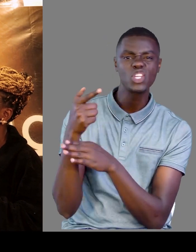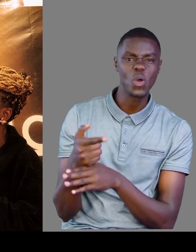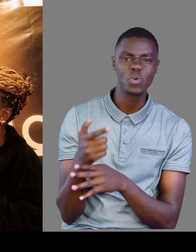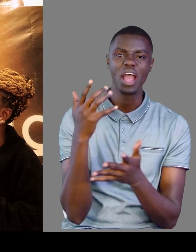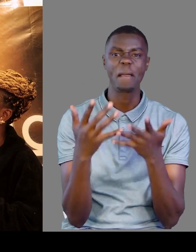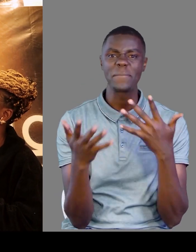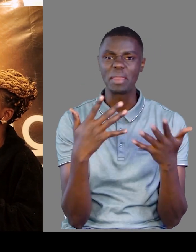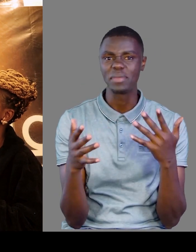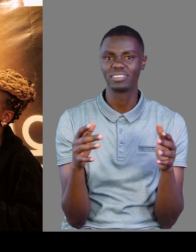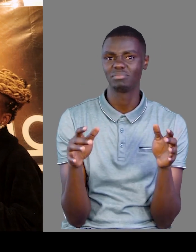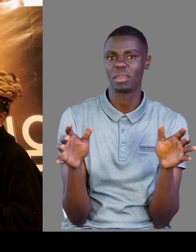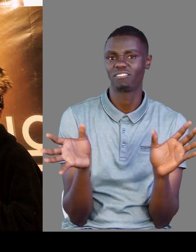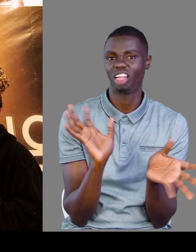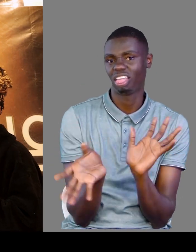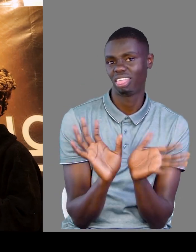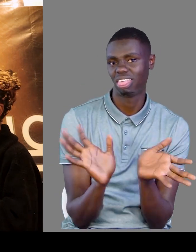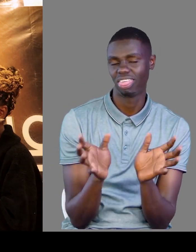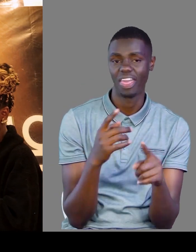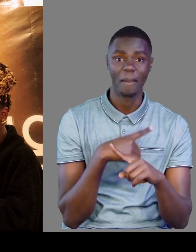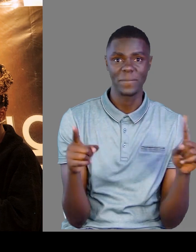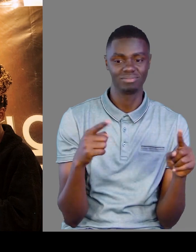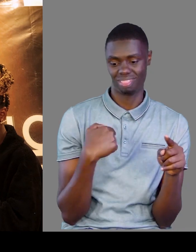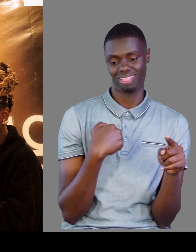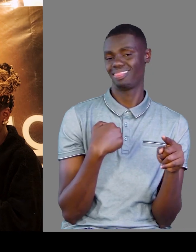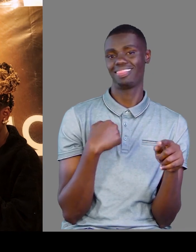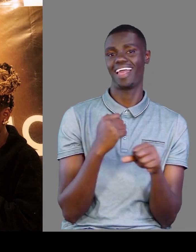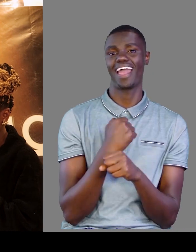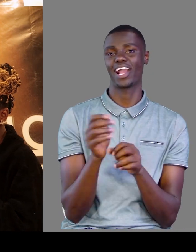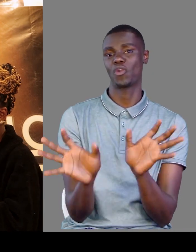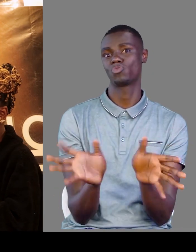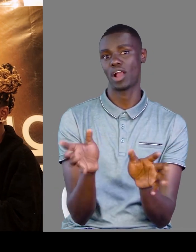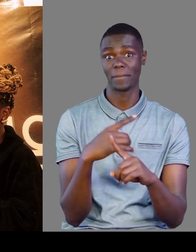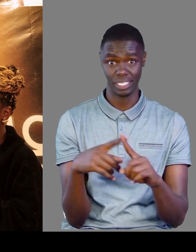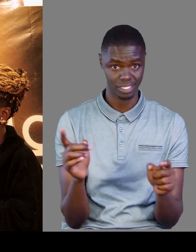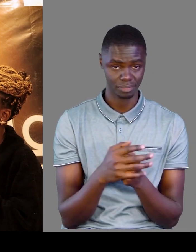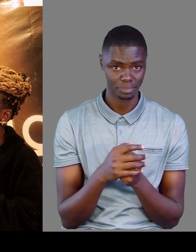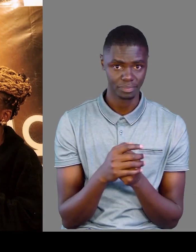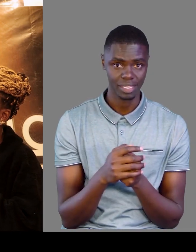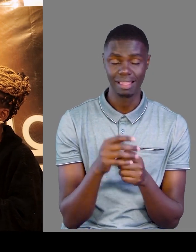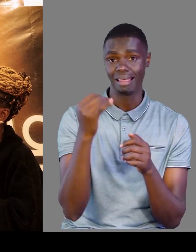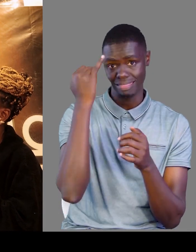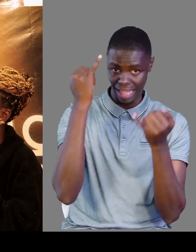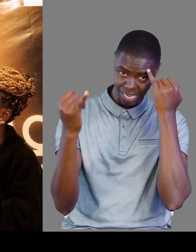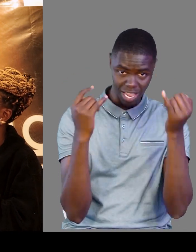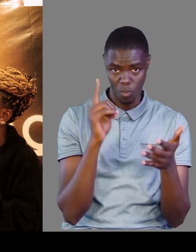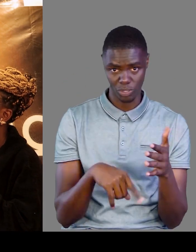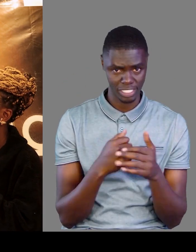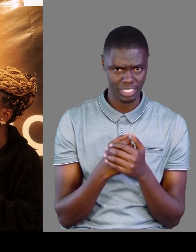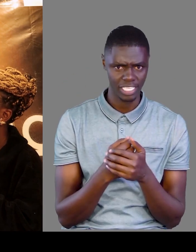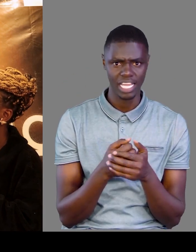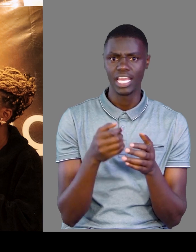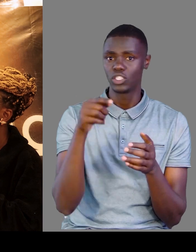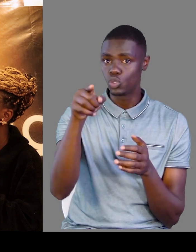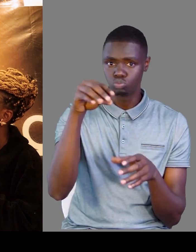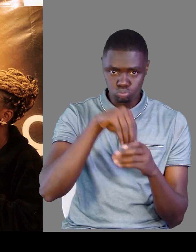maybe twerk. Okay, no, I'm just like, I won't twerk. But the idea is, as long as you are in